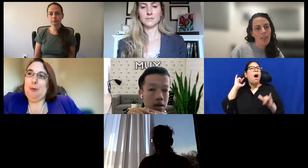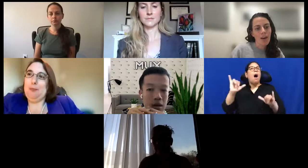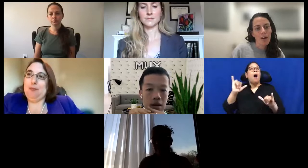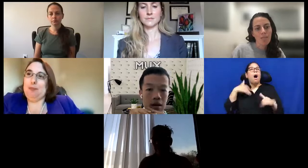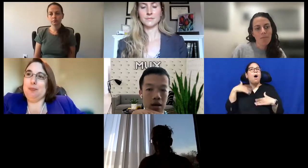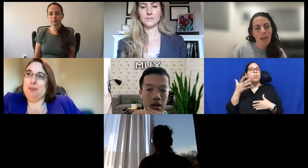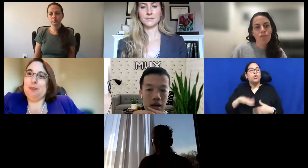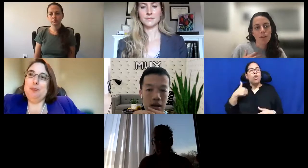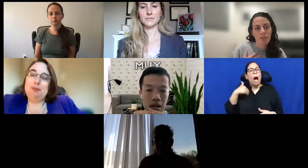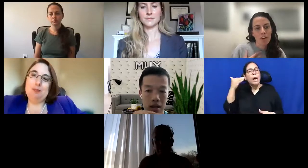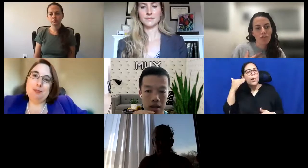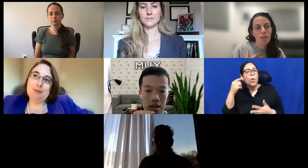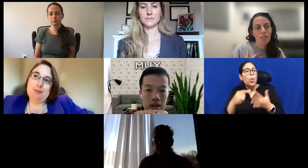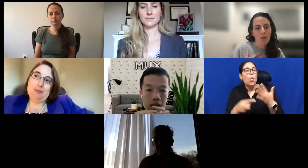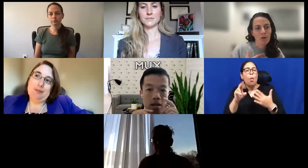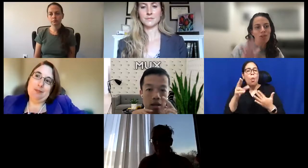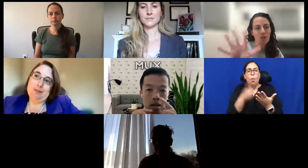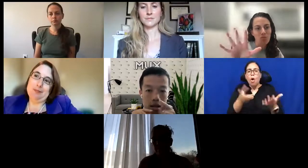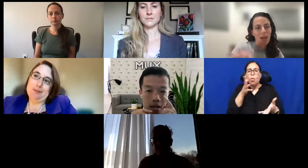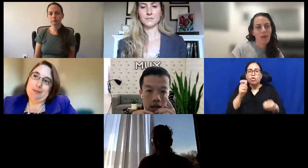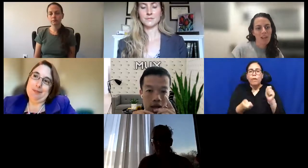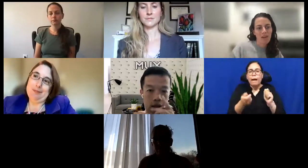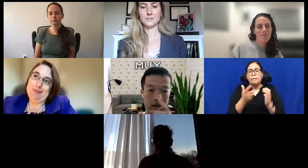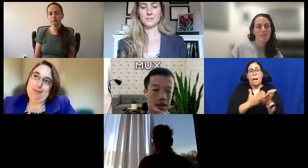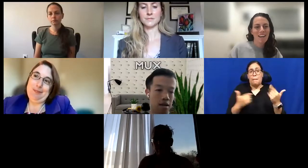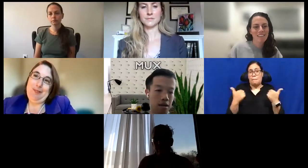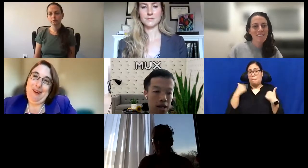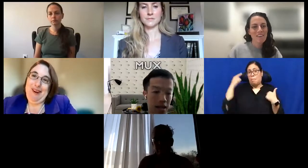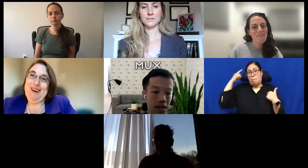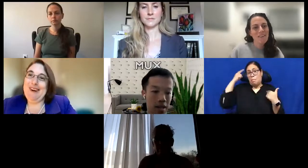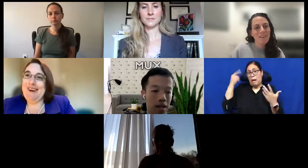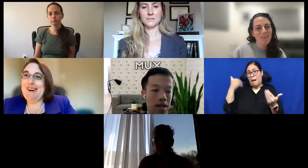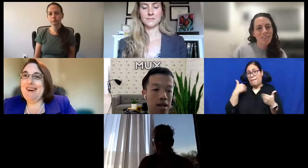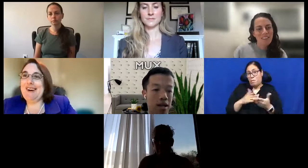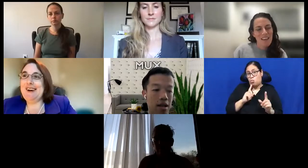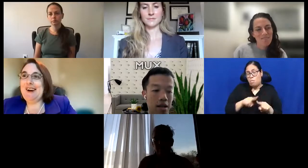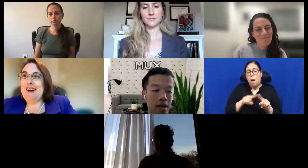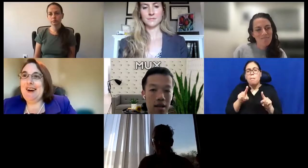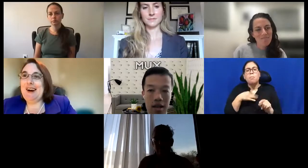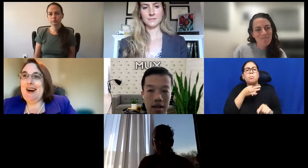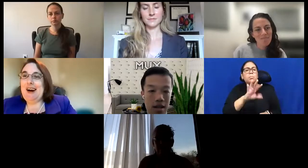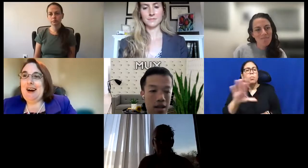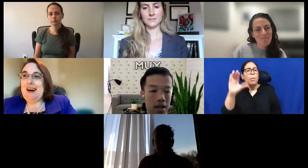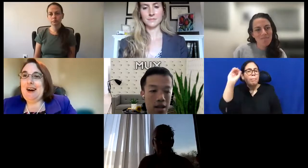path? I have a bit of a softball response myself, but I want to hear what you guys would say.